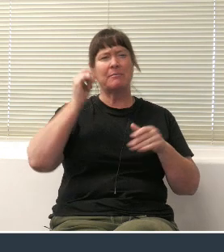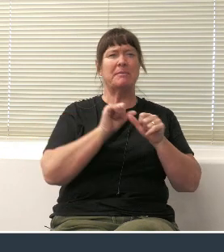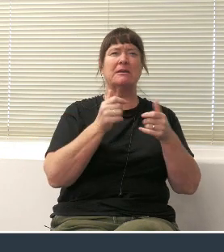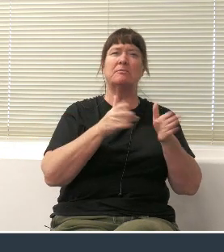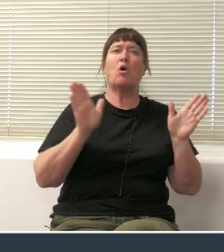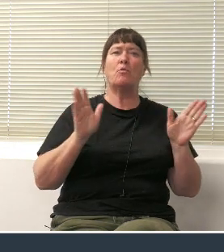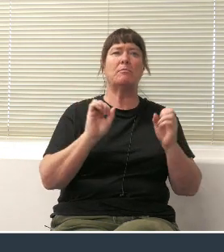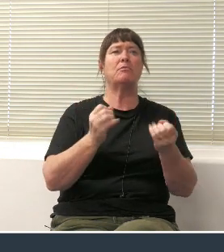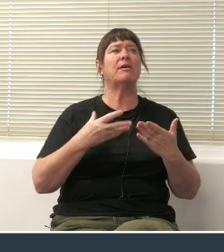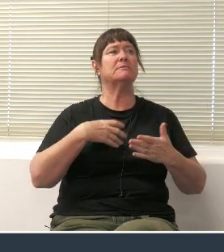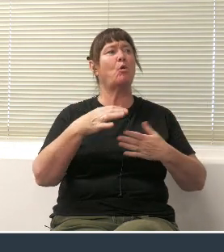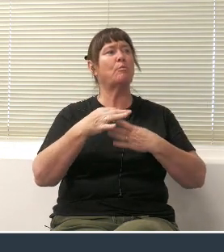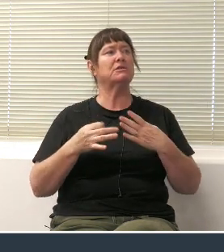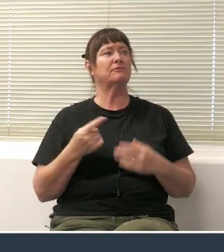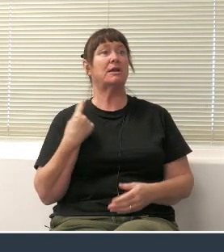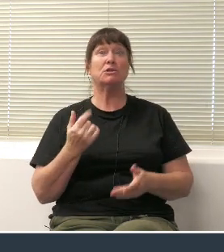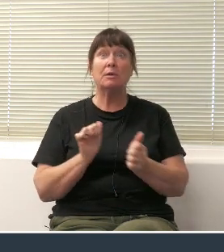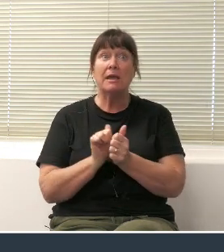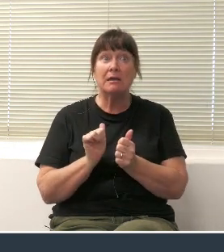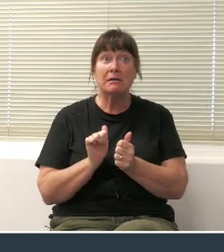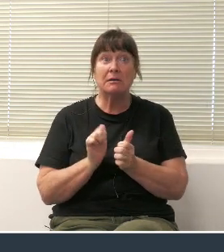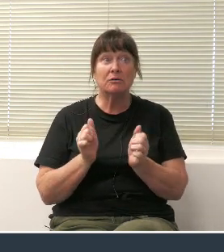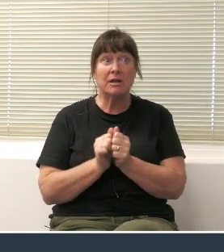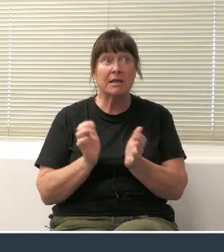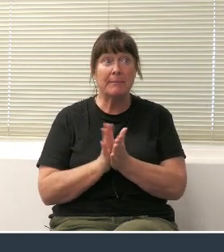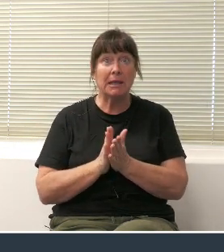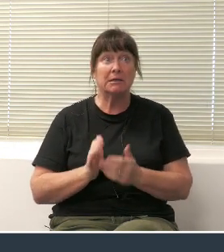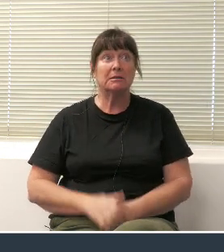gives us more options. Everyone happy with that amendment? Yeah.